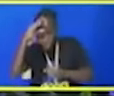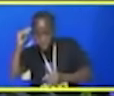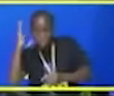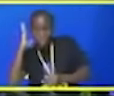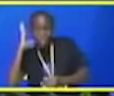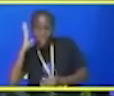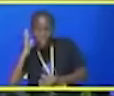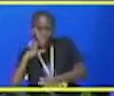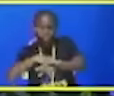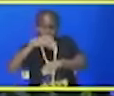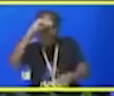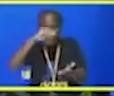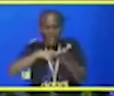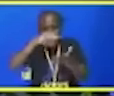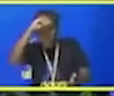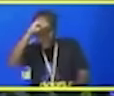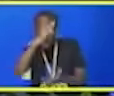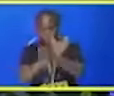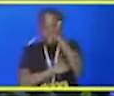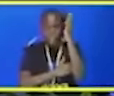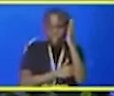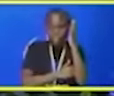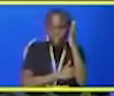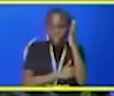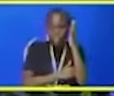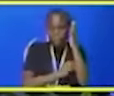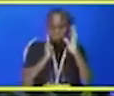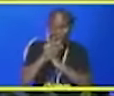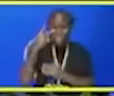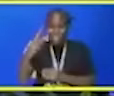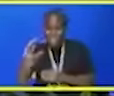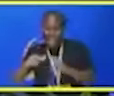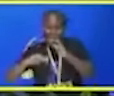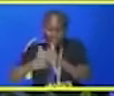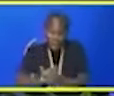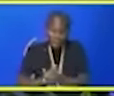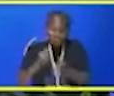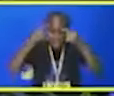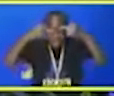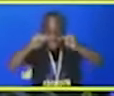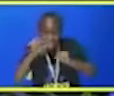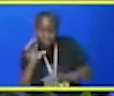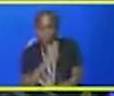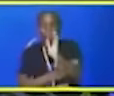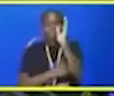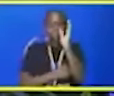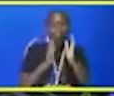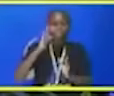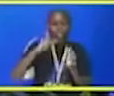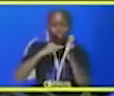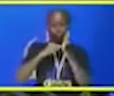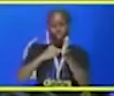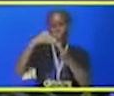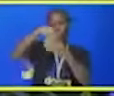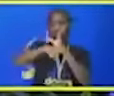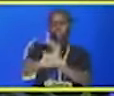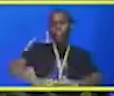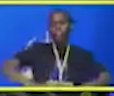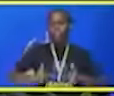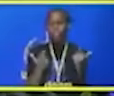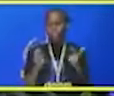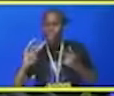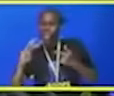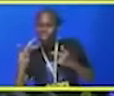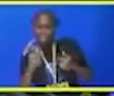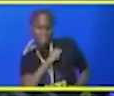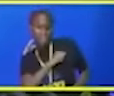of himself being displayed through you. And the second attribute after the nature of